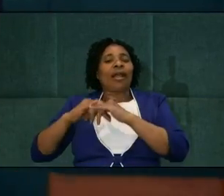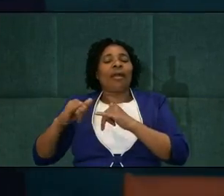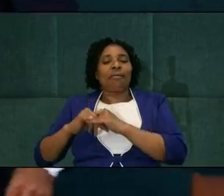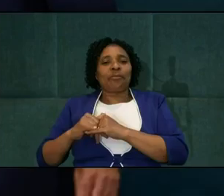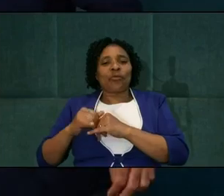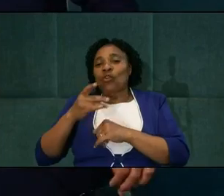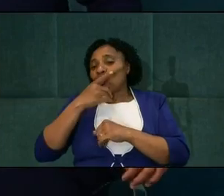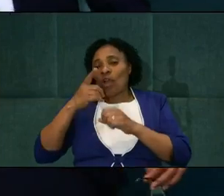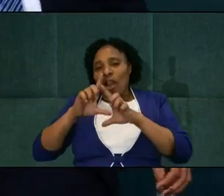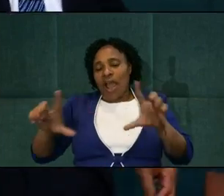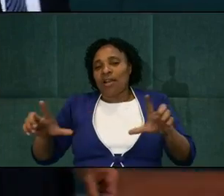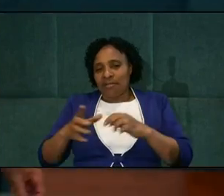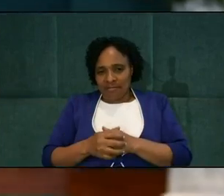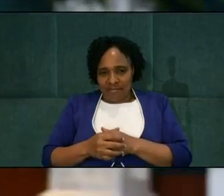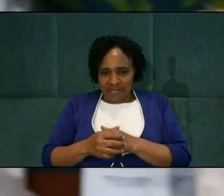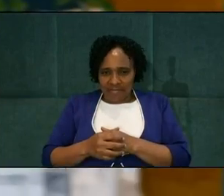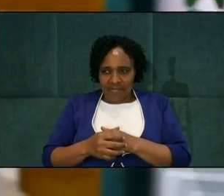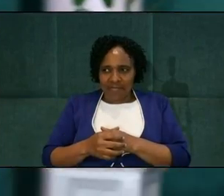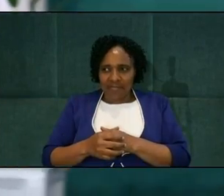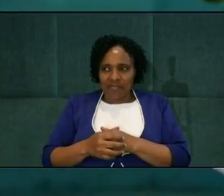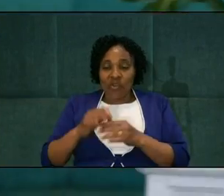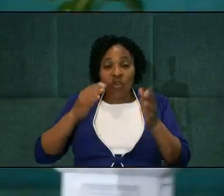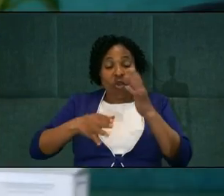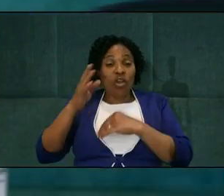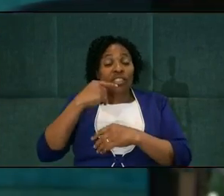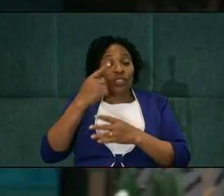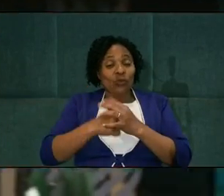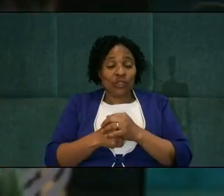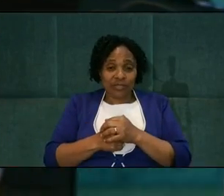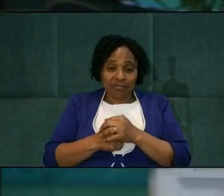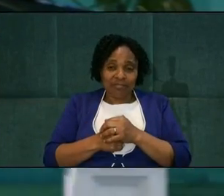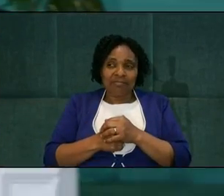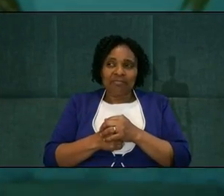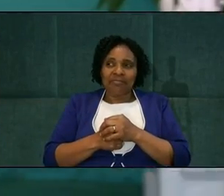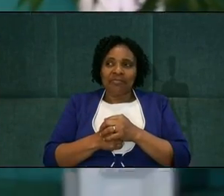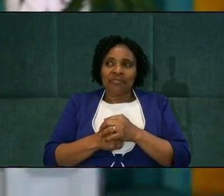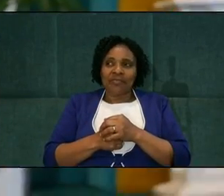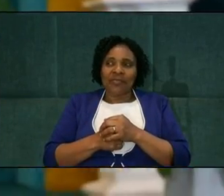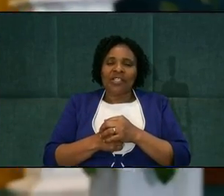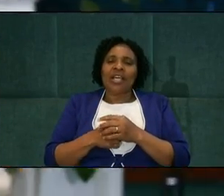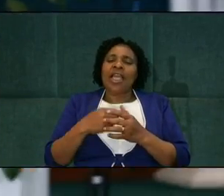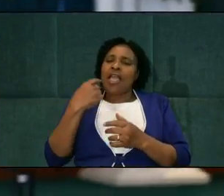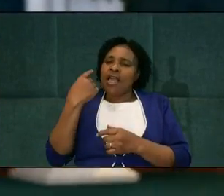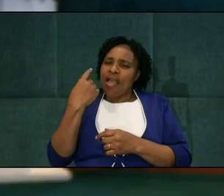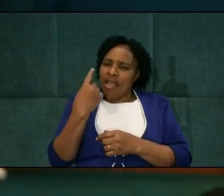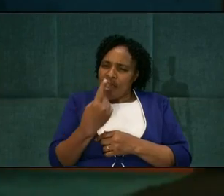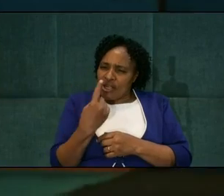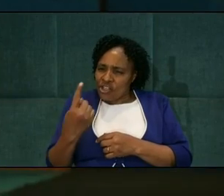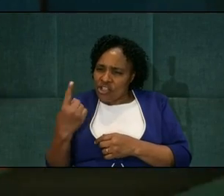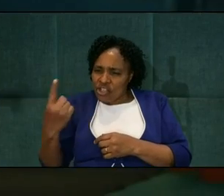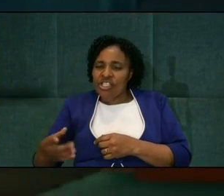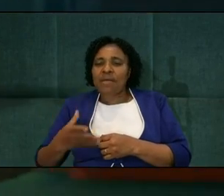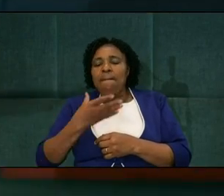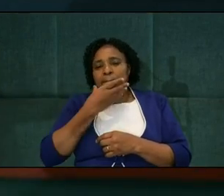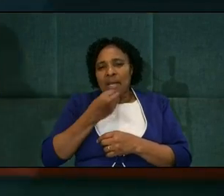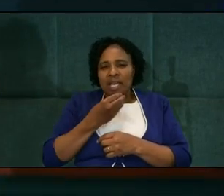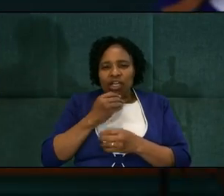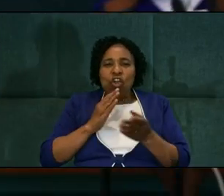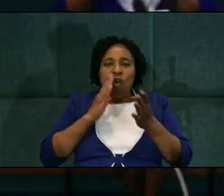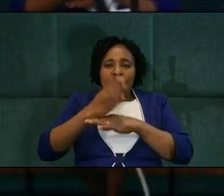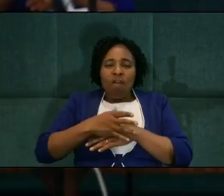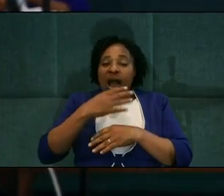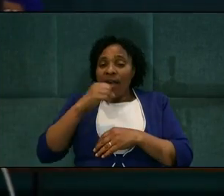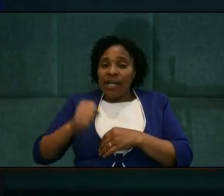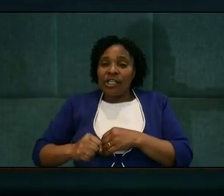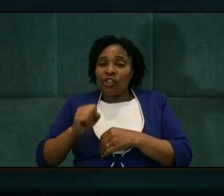Into the wilderness. And God says, here's what I'll do. Every single man who's over the age